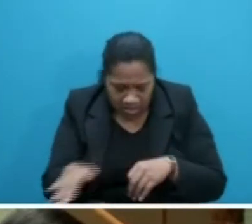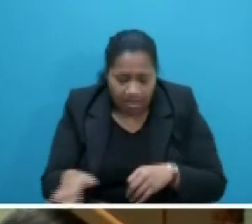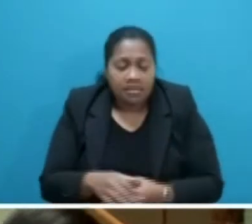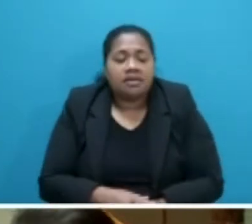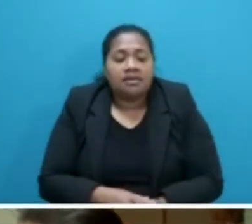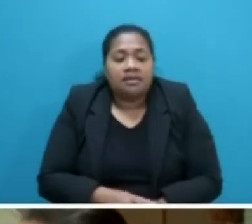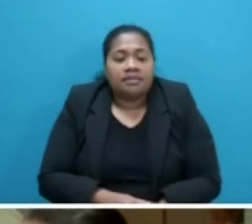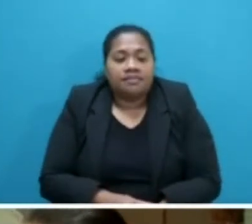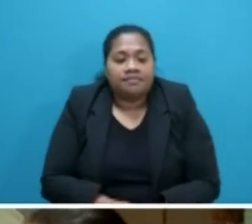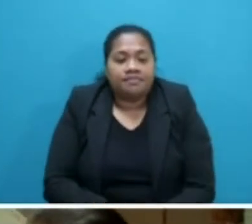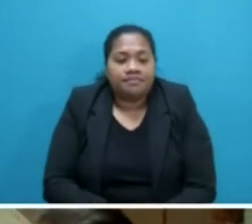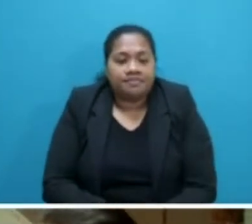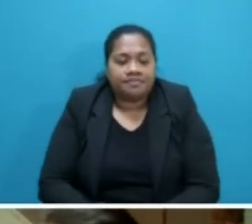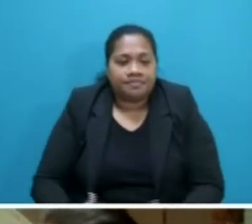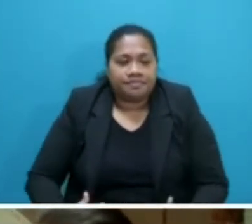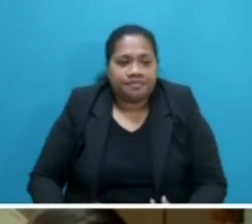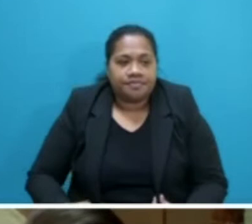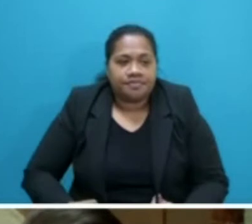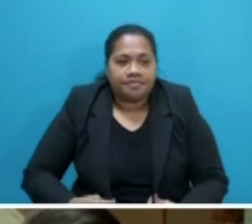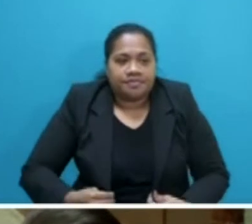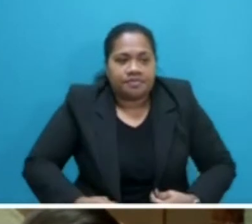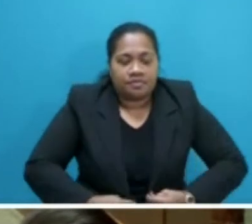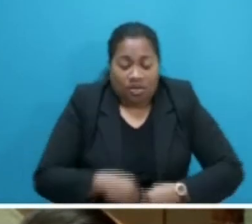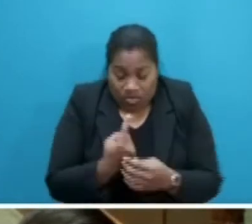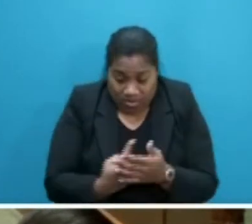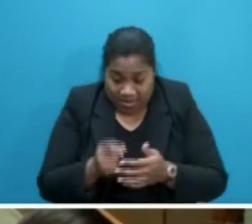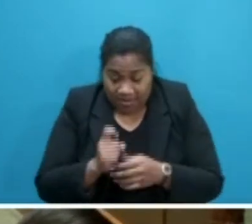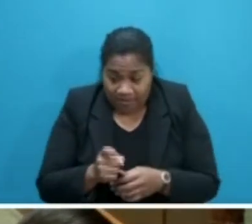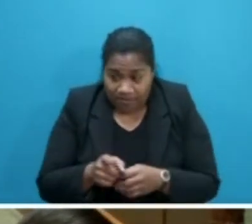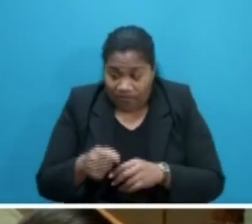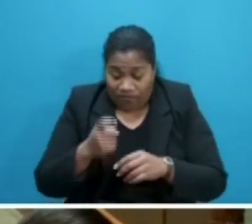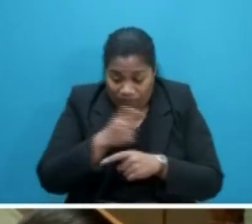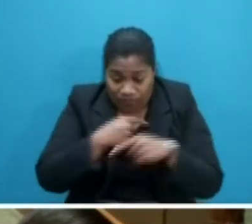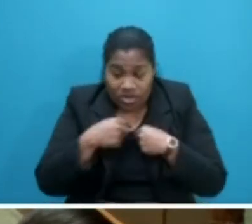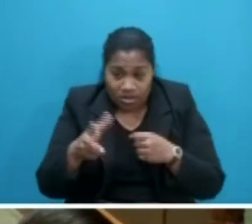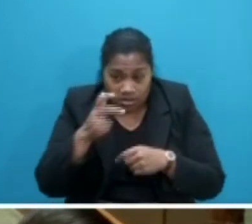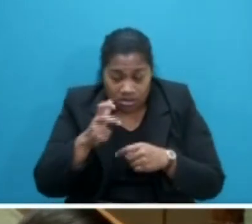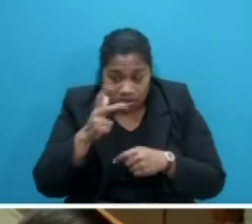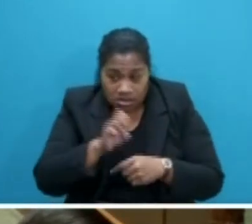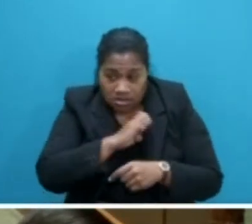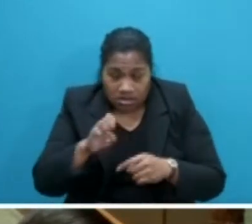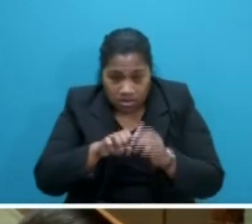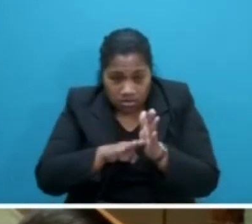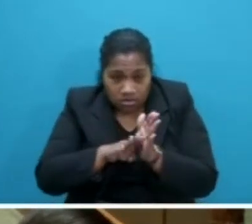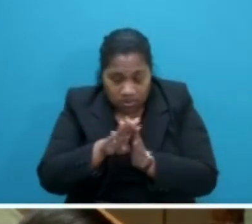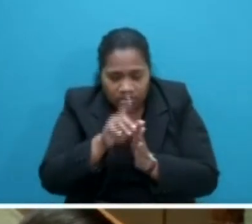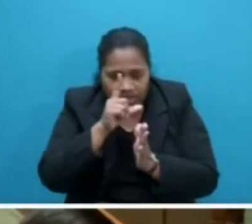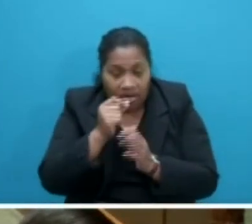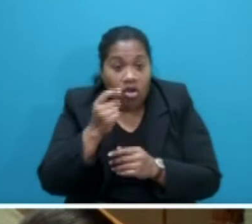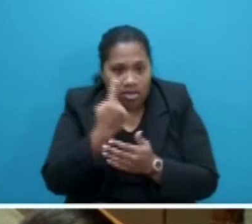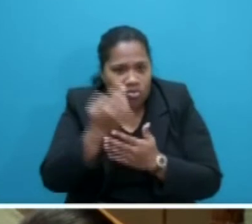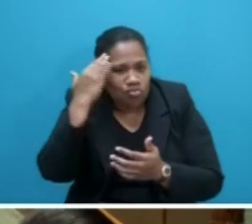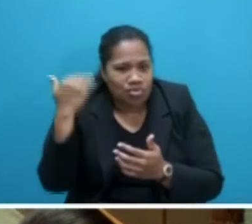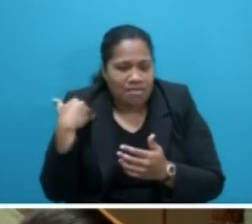born unless we heed His Excellency apt reminder to focus on the mountain of progress we have